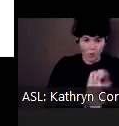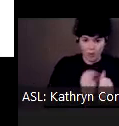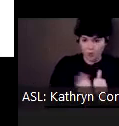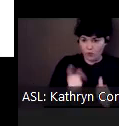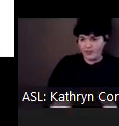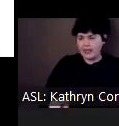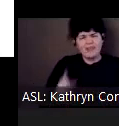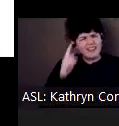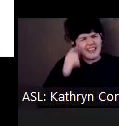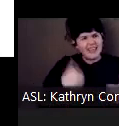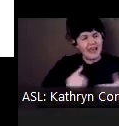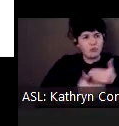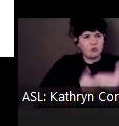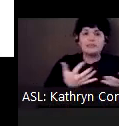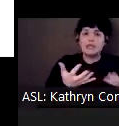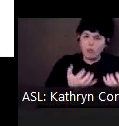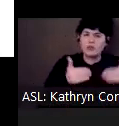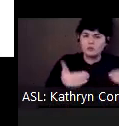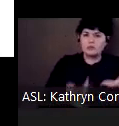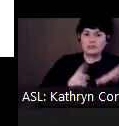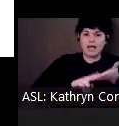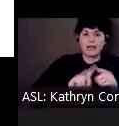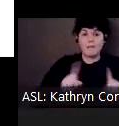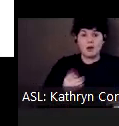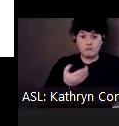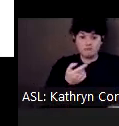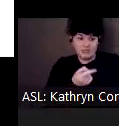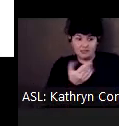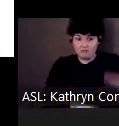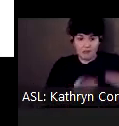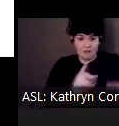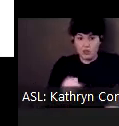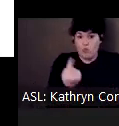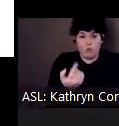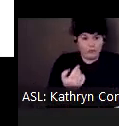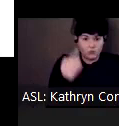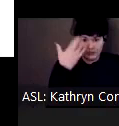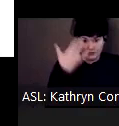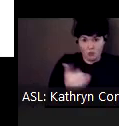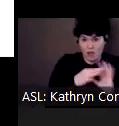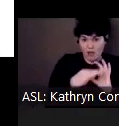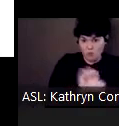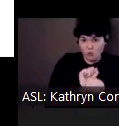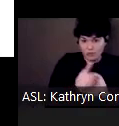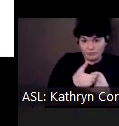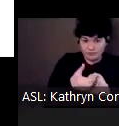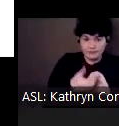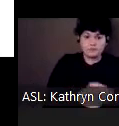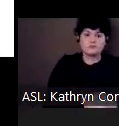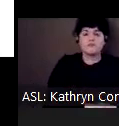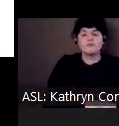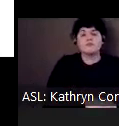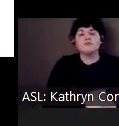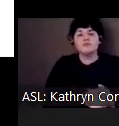up to work with them, but this could be the only thing that you're working with them on. Next slide.